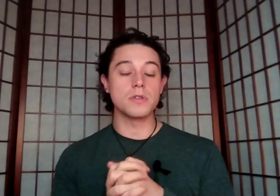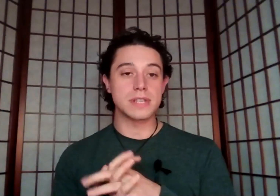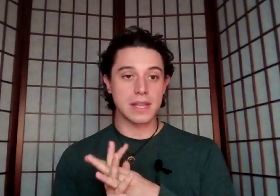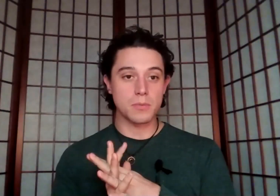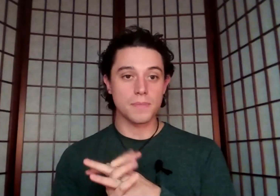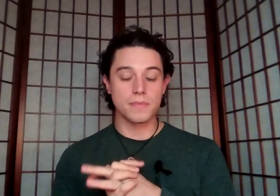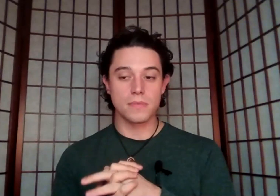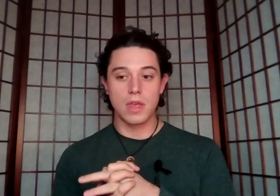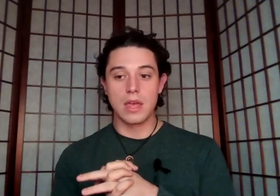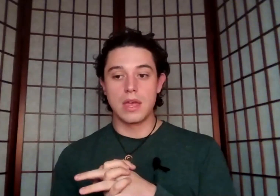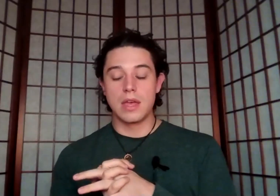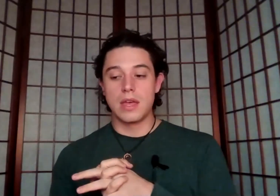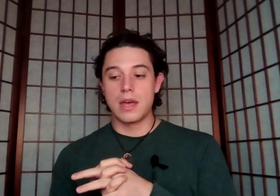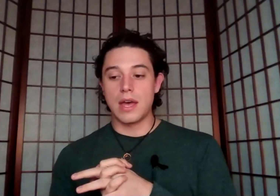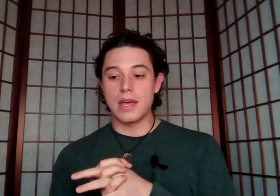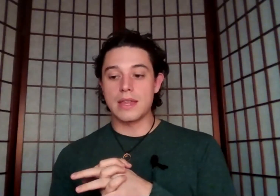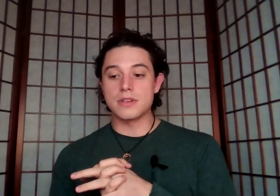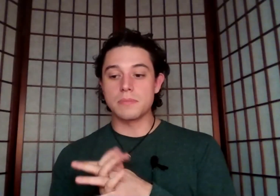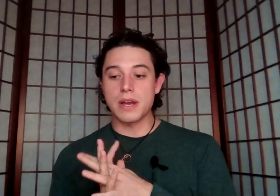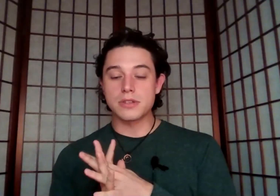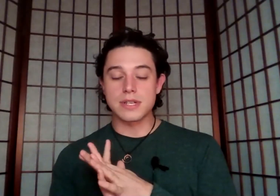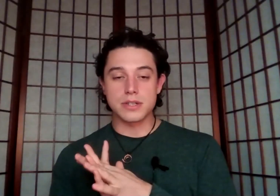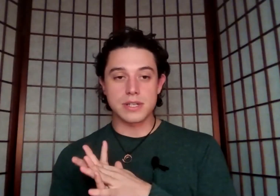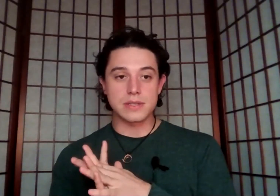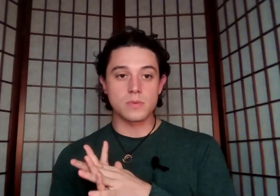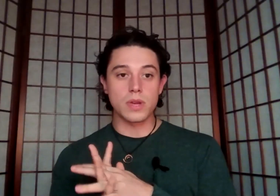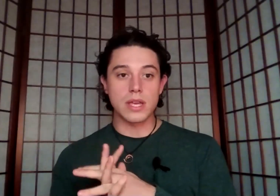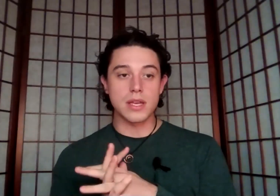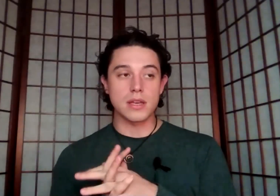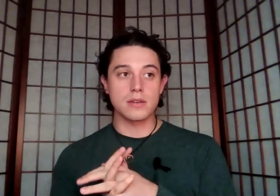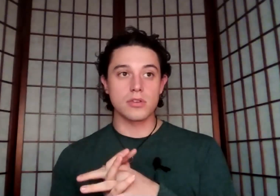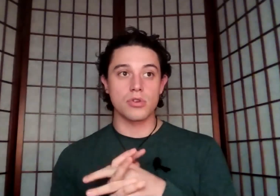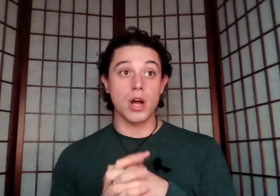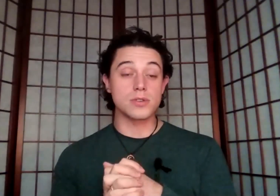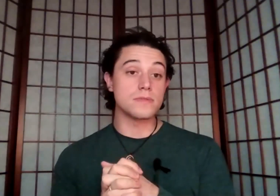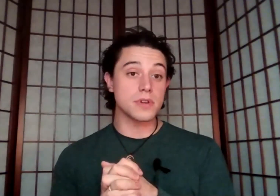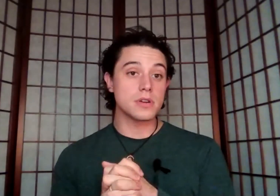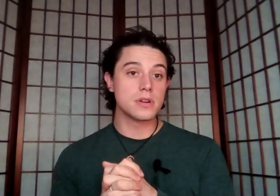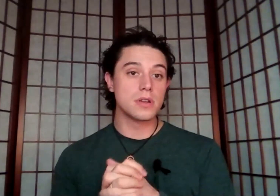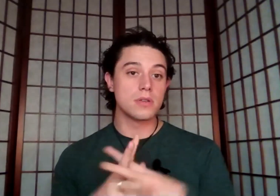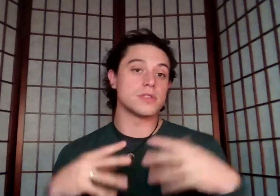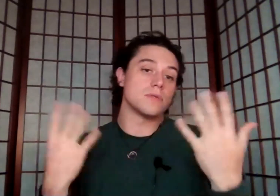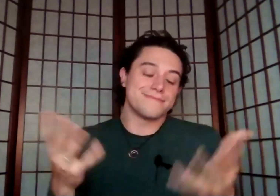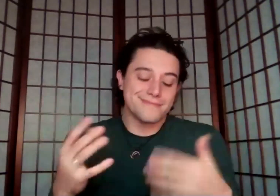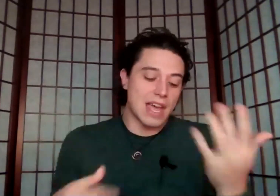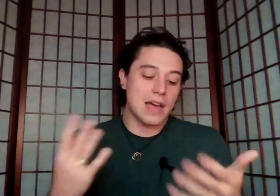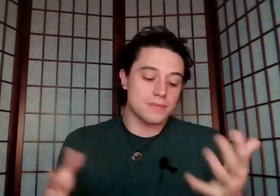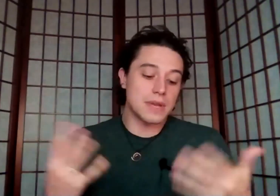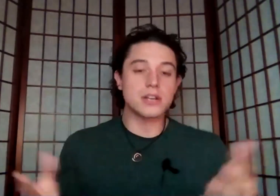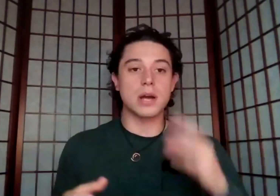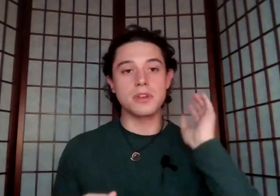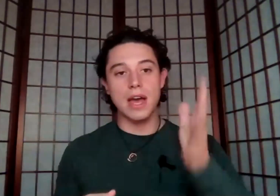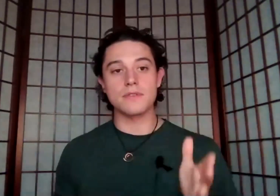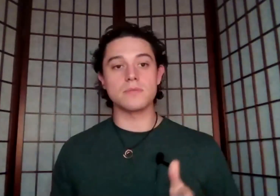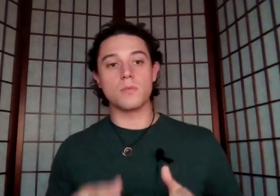we're noticing them more. In the shamanic traditions, we cross over. So